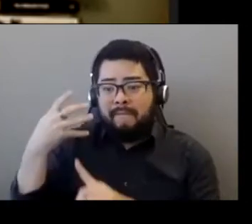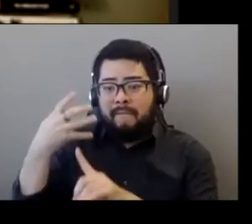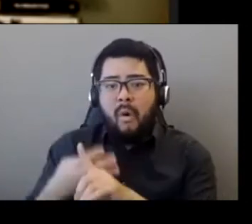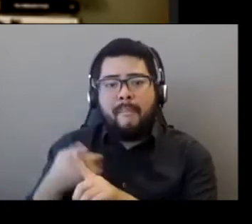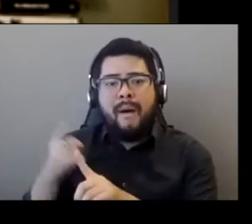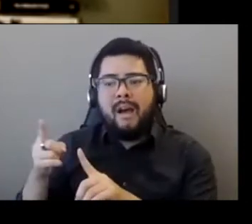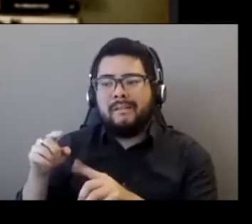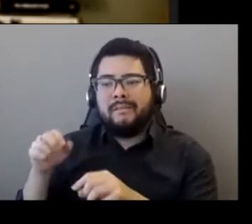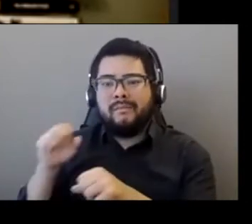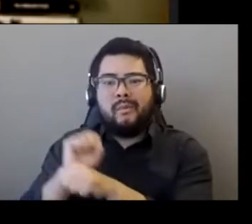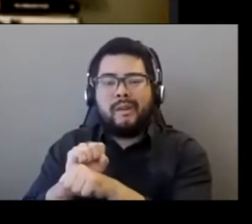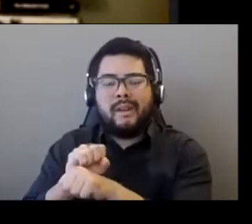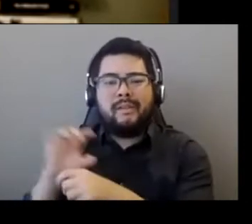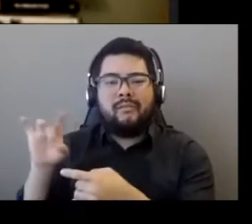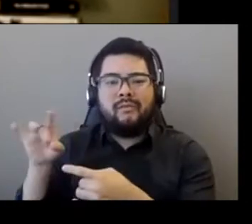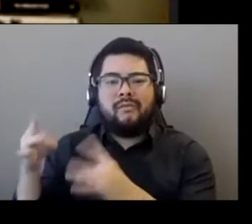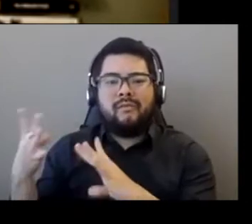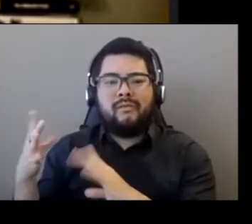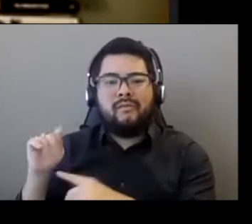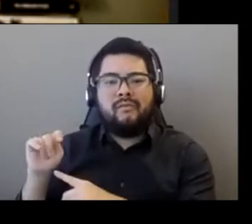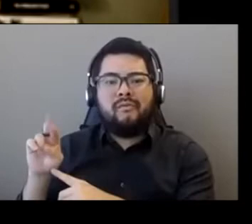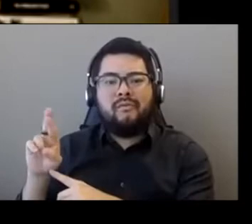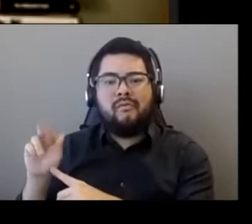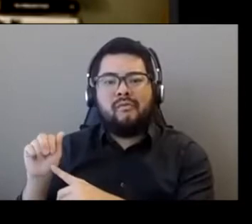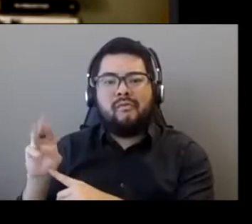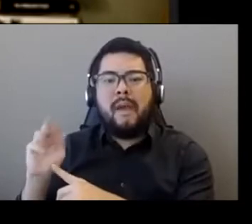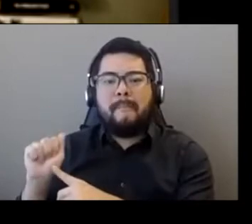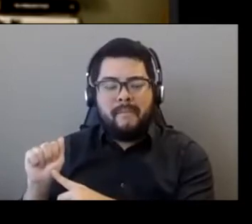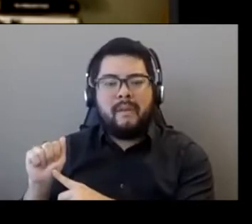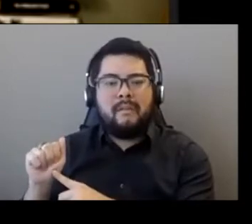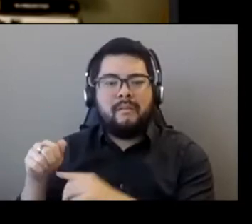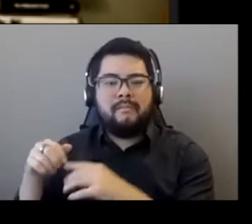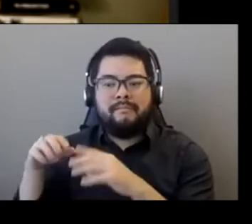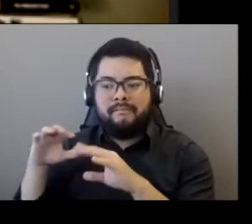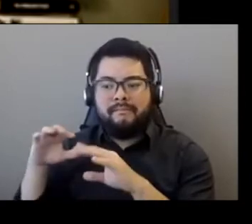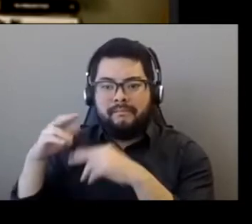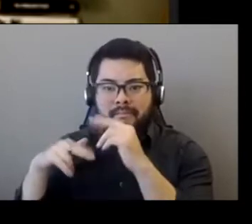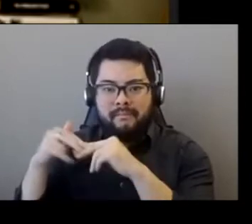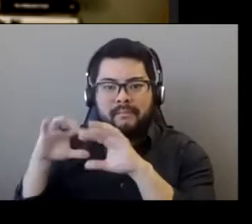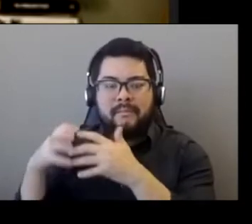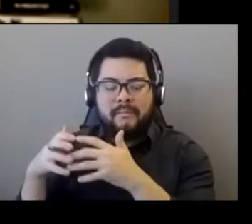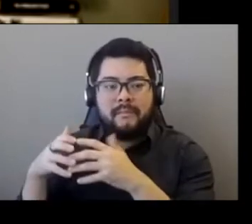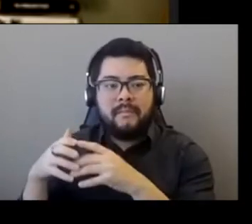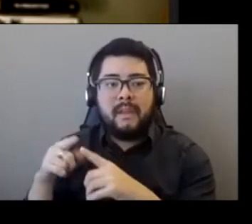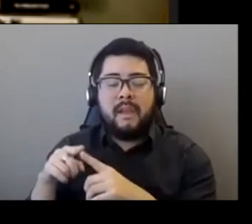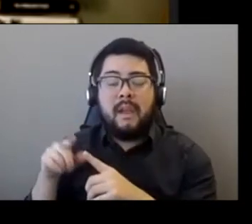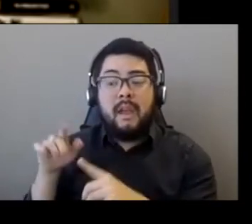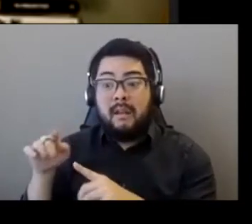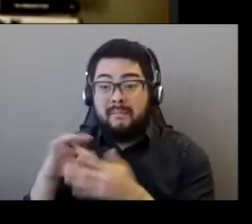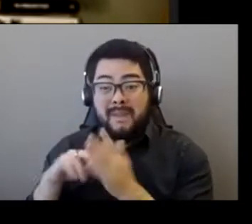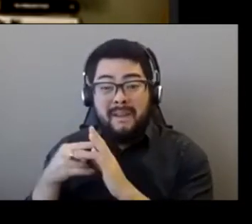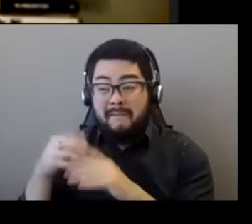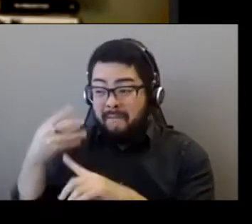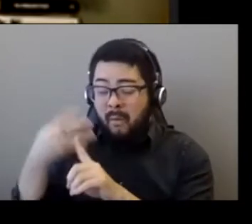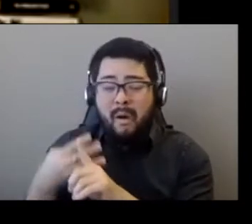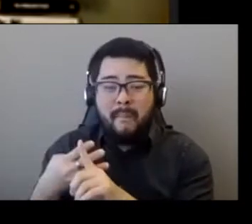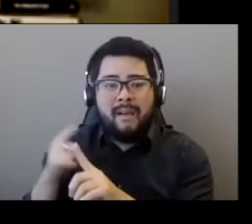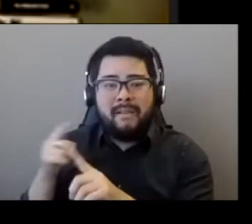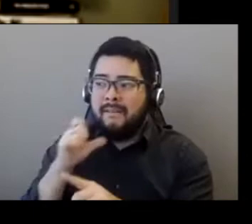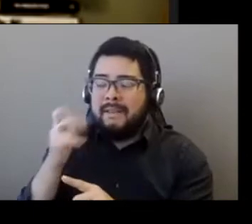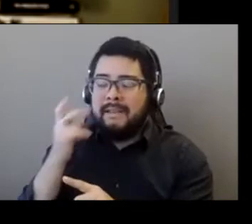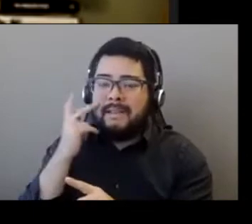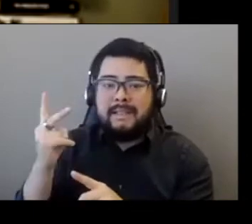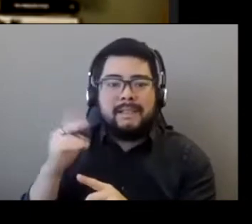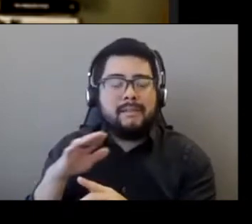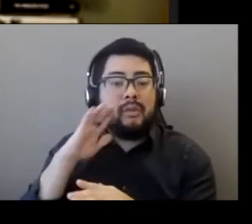ward, corona trauma ward in a hospital outside São Paulo, and for 4 months hadn't seen her 11-year-old daughter because she wanted to quarantine from